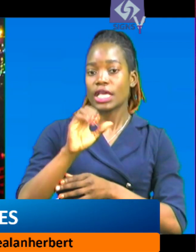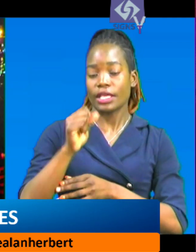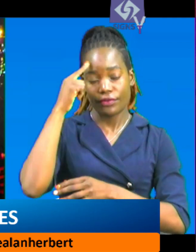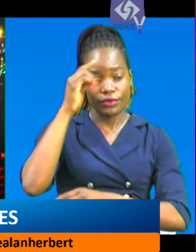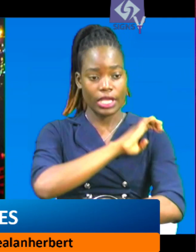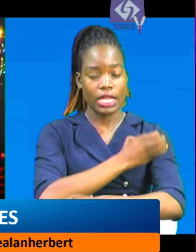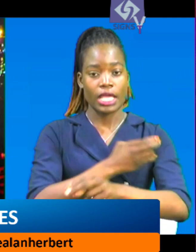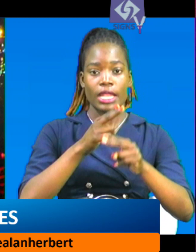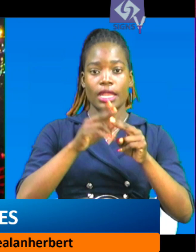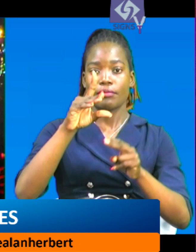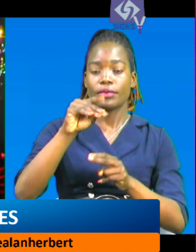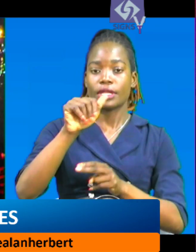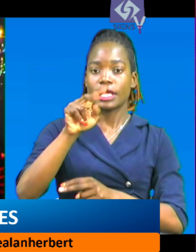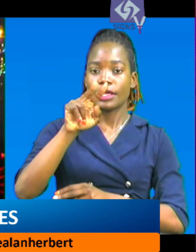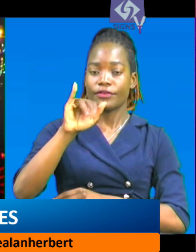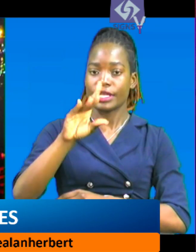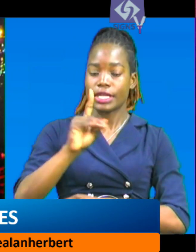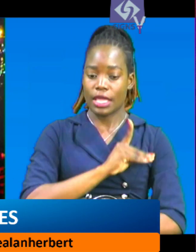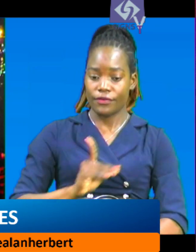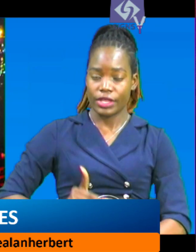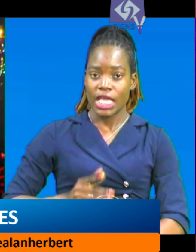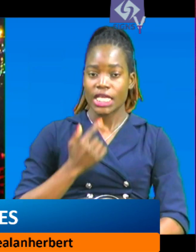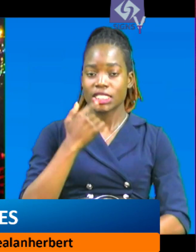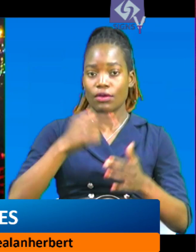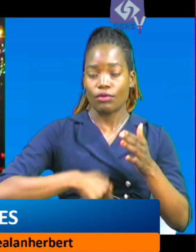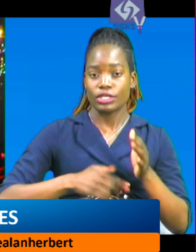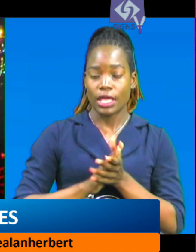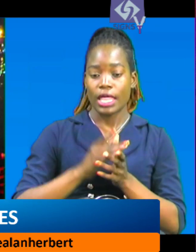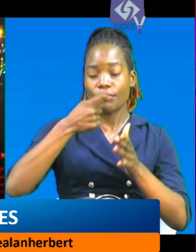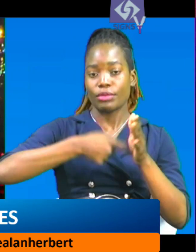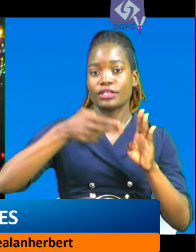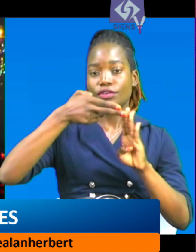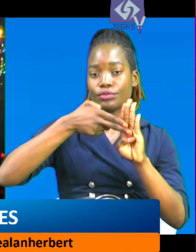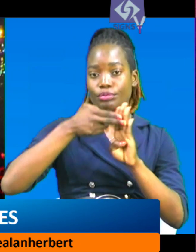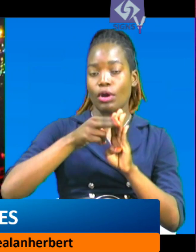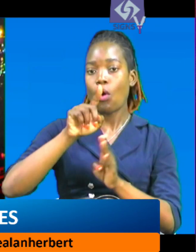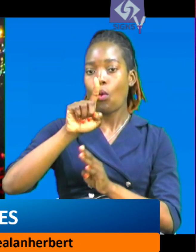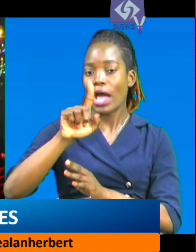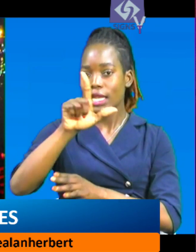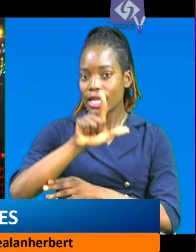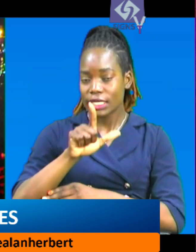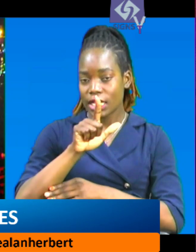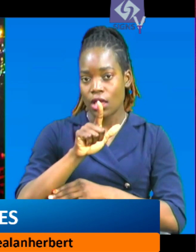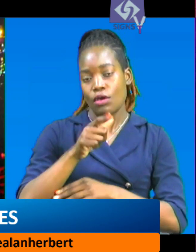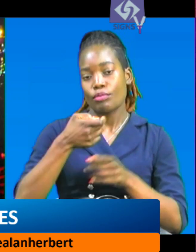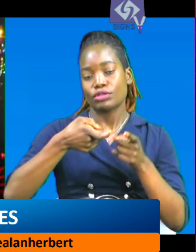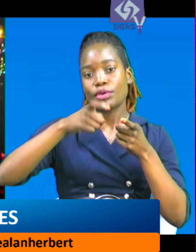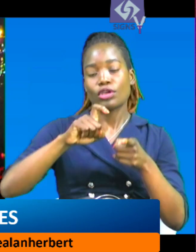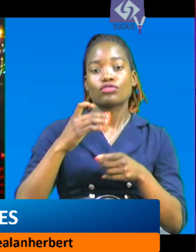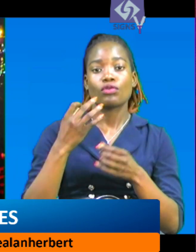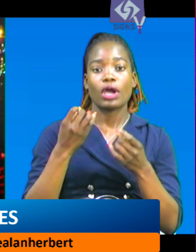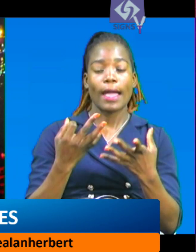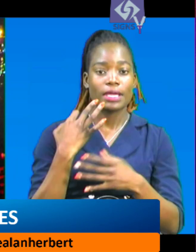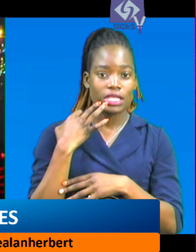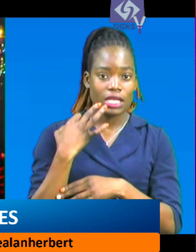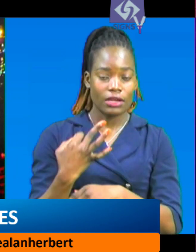for Energy, Davis Chirchir, is now warning that the cost of petroleum per litre could hit 300 shillings. Now this